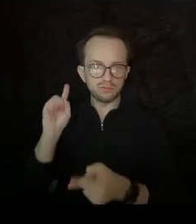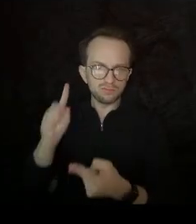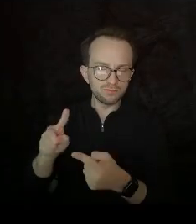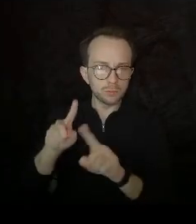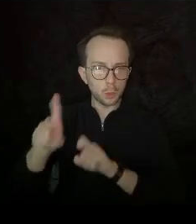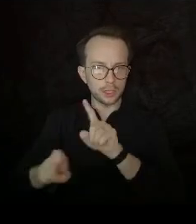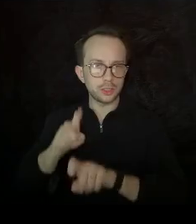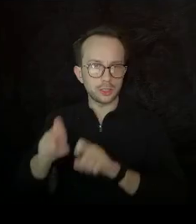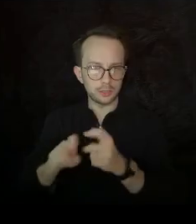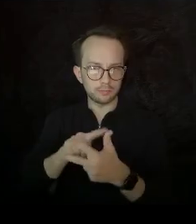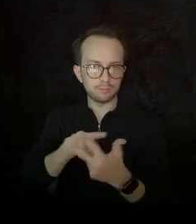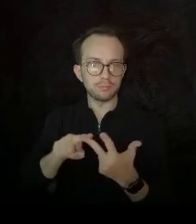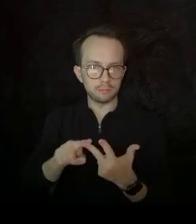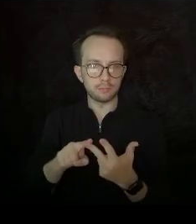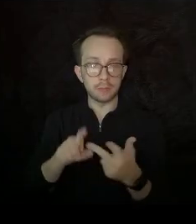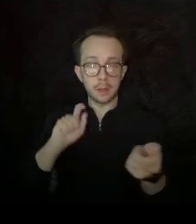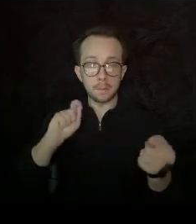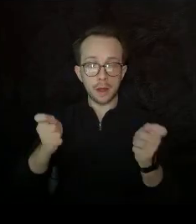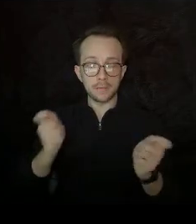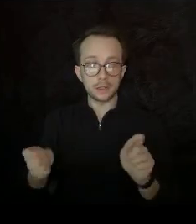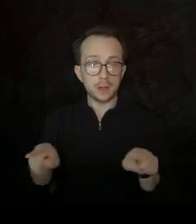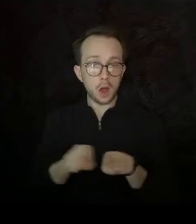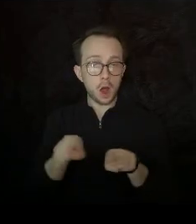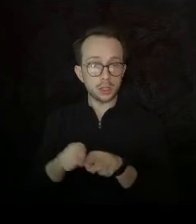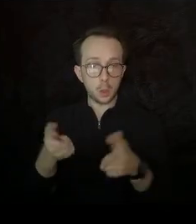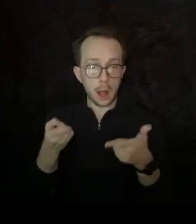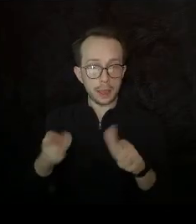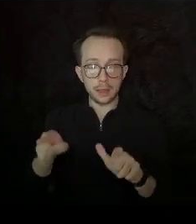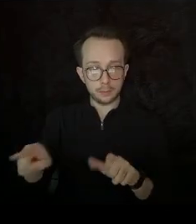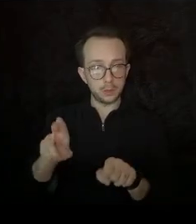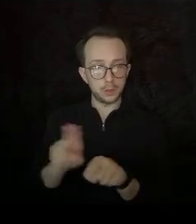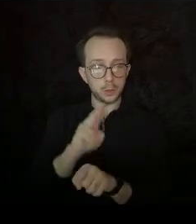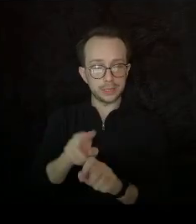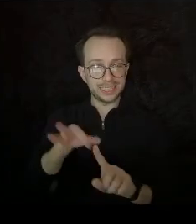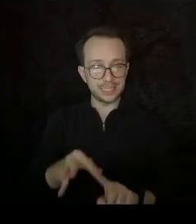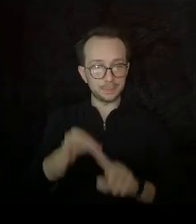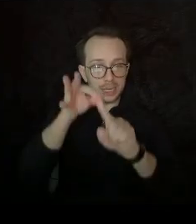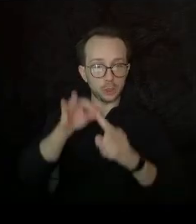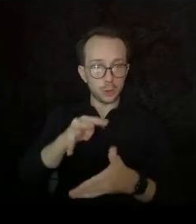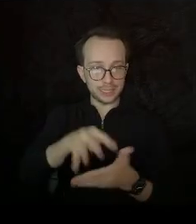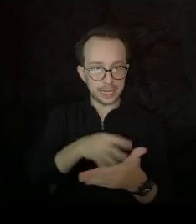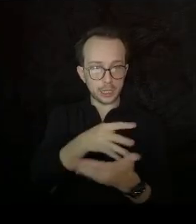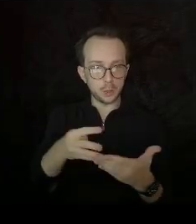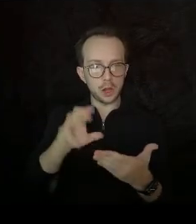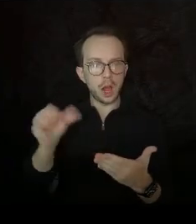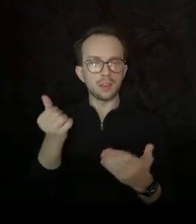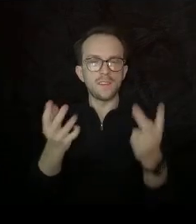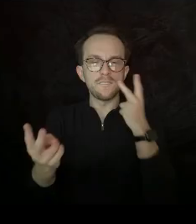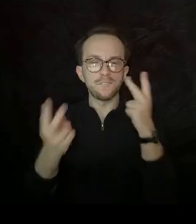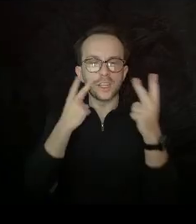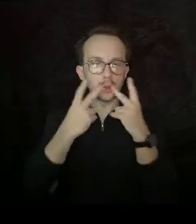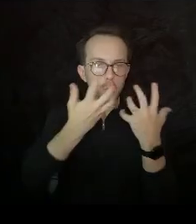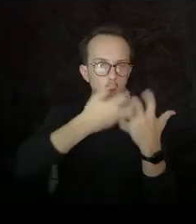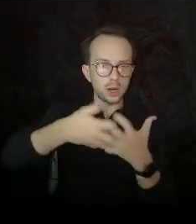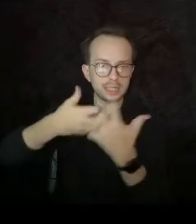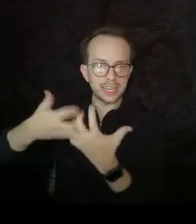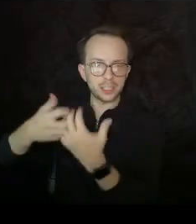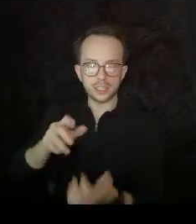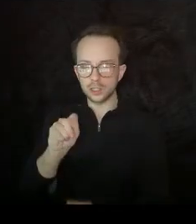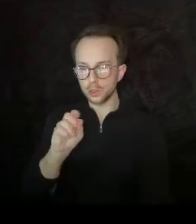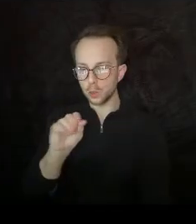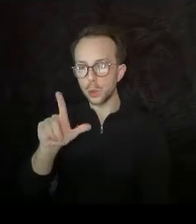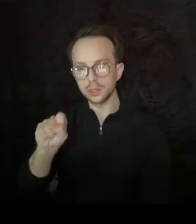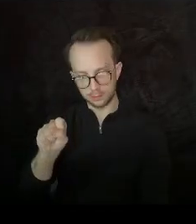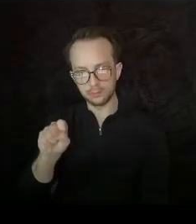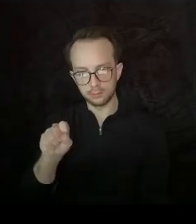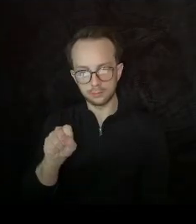Modifications can also allow children to use a special schedule or other visual organization tools. Children may